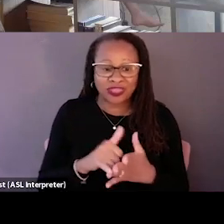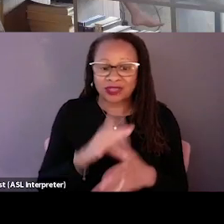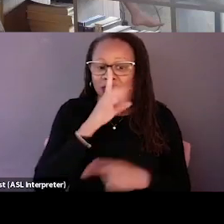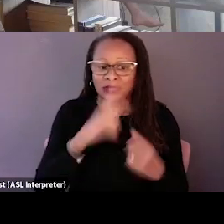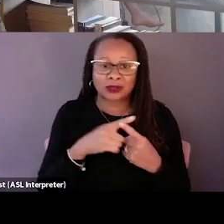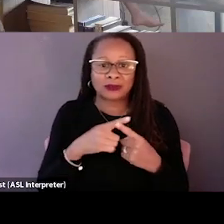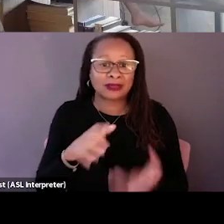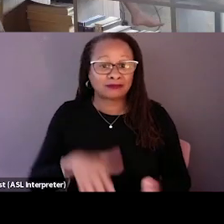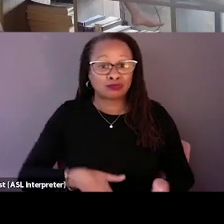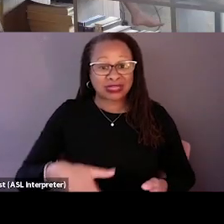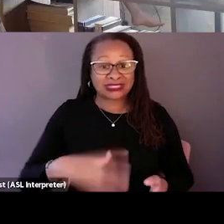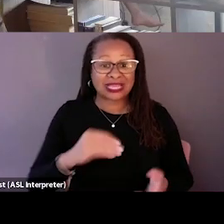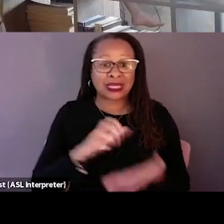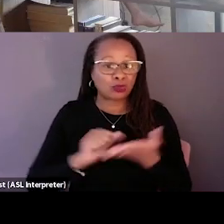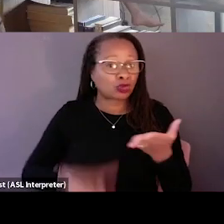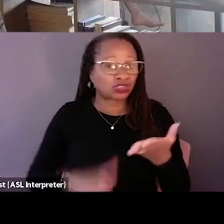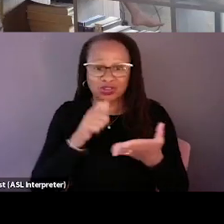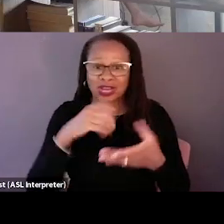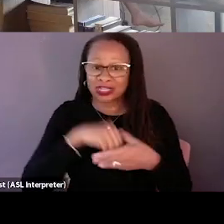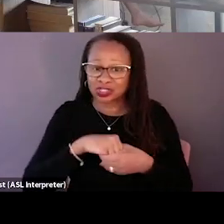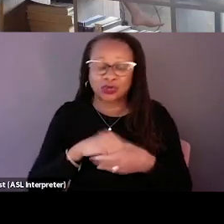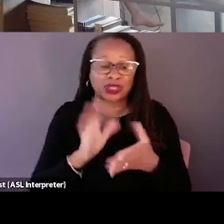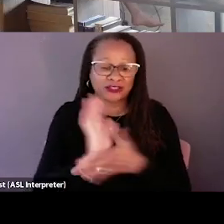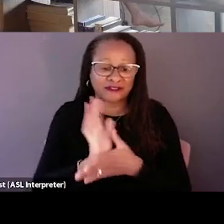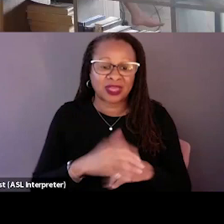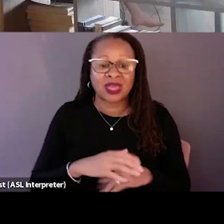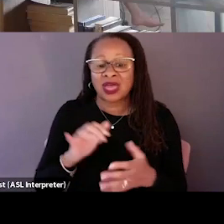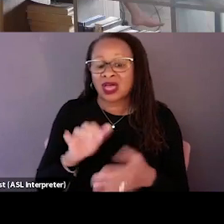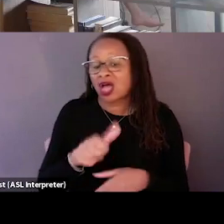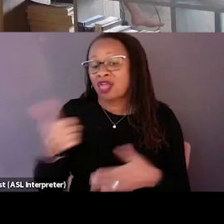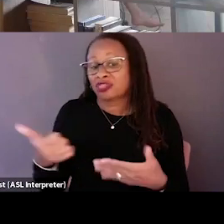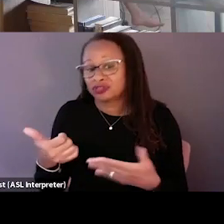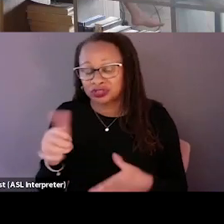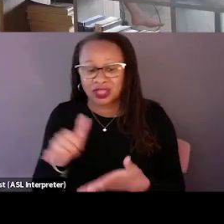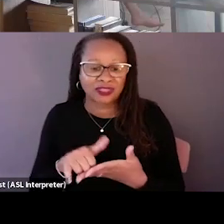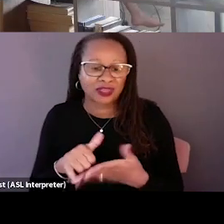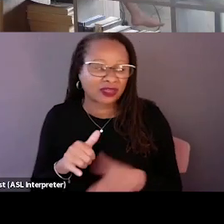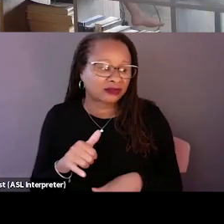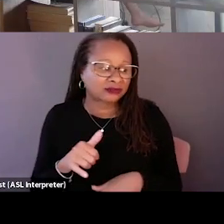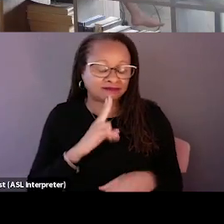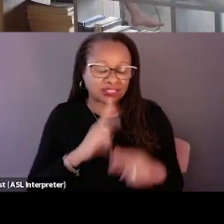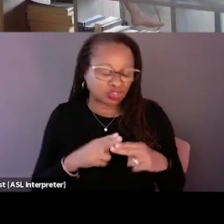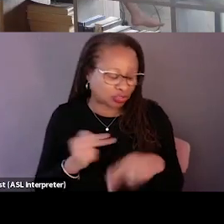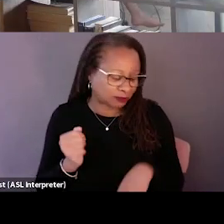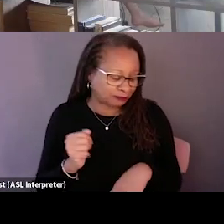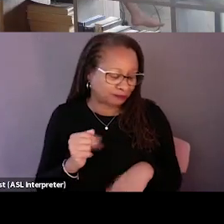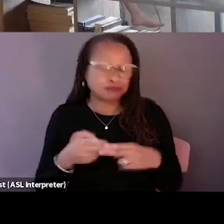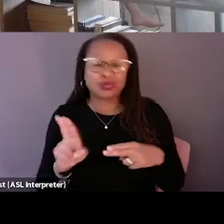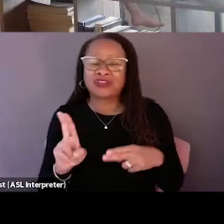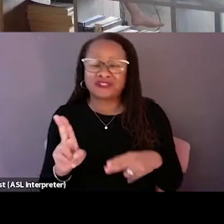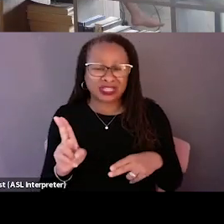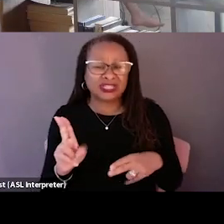and abortion that were not in the film. There are others that we mentioned very